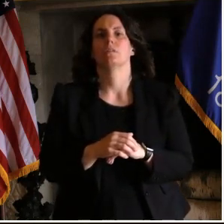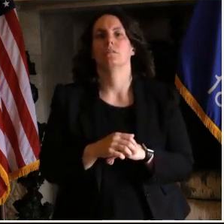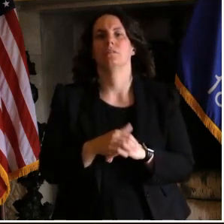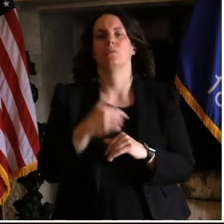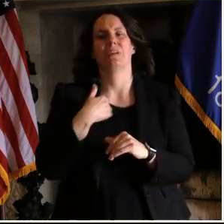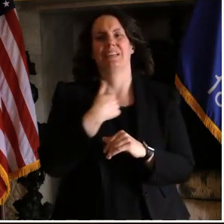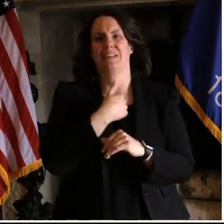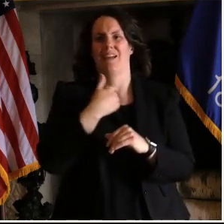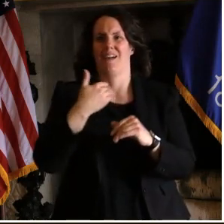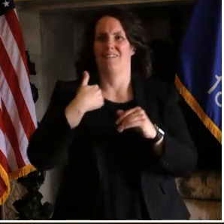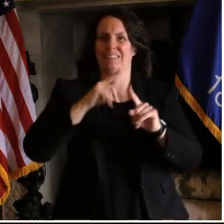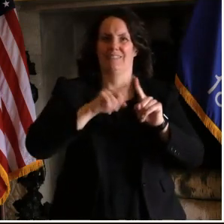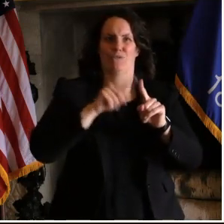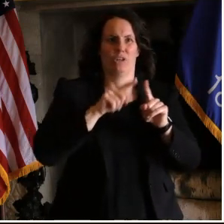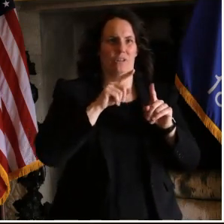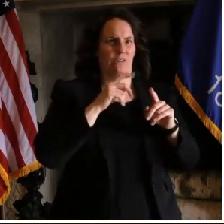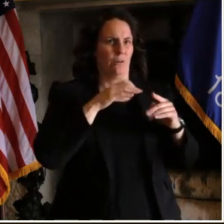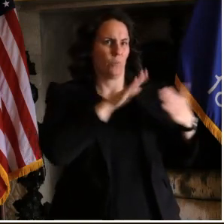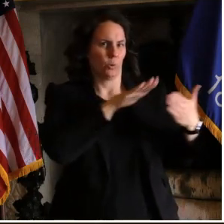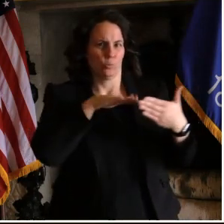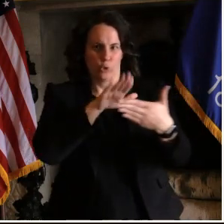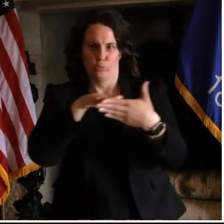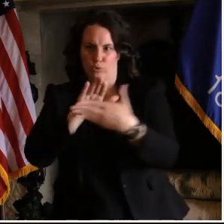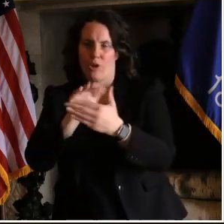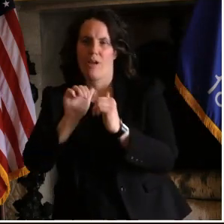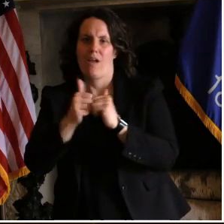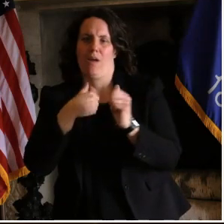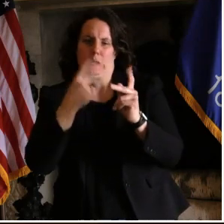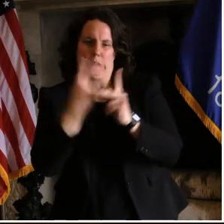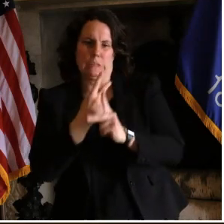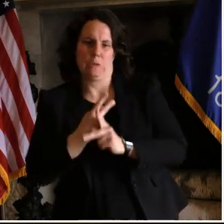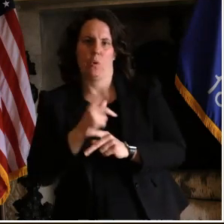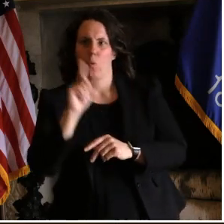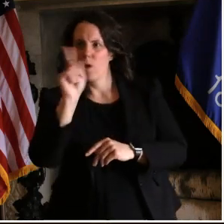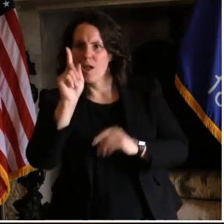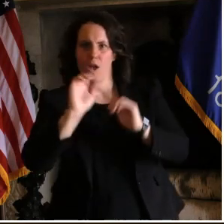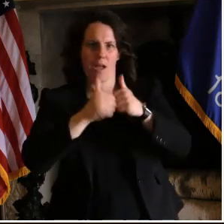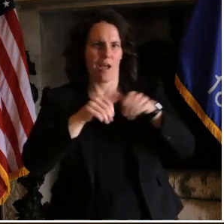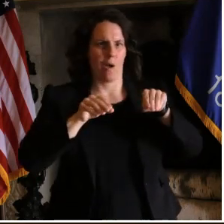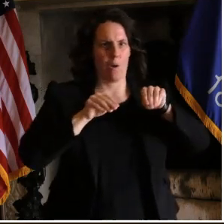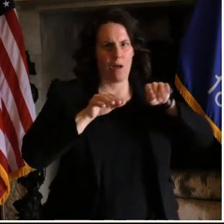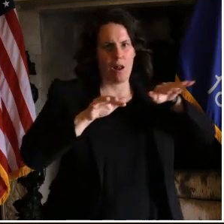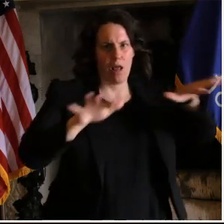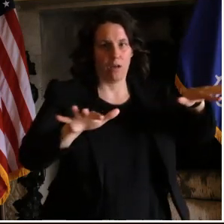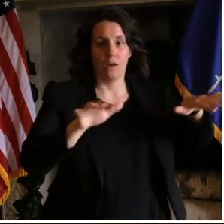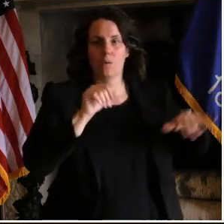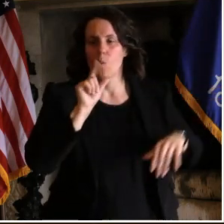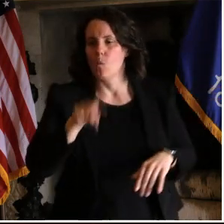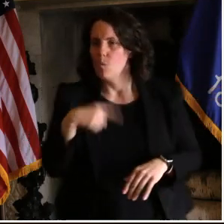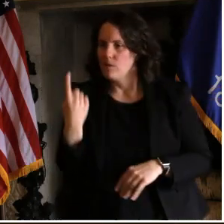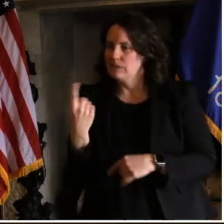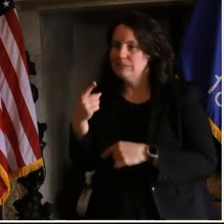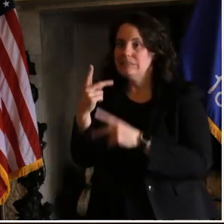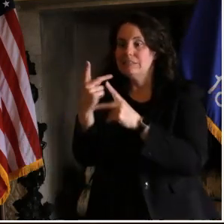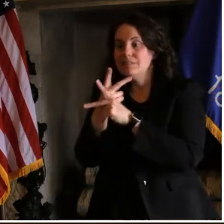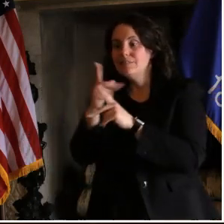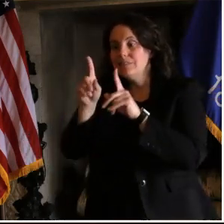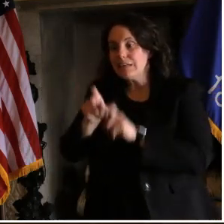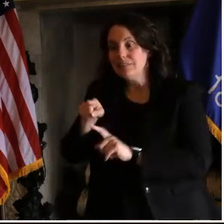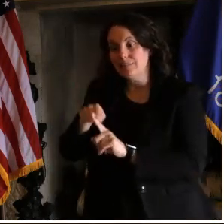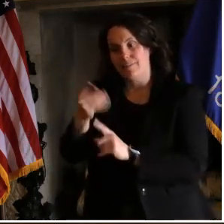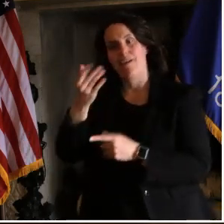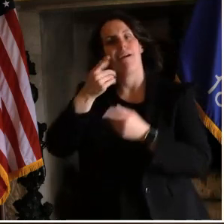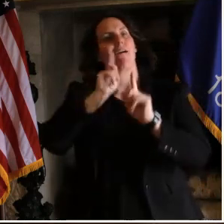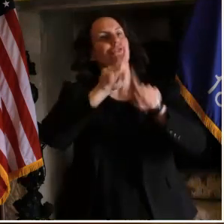exactly where the epidemic is going, in addition to testing hospitalized patients. And thank you, Maddie. And in the interest of time,